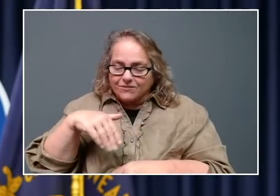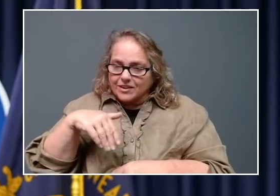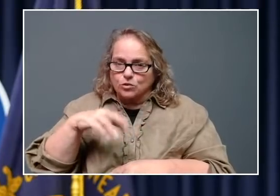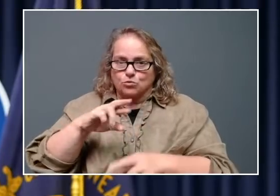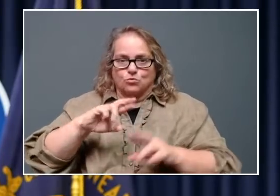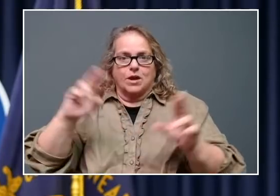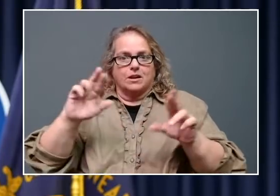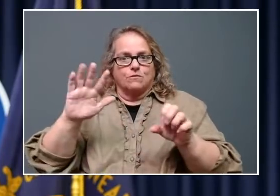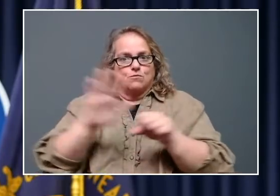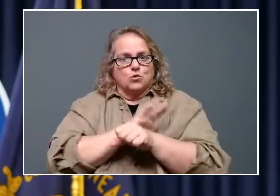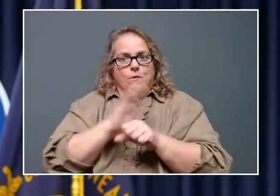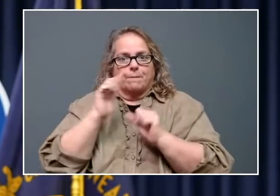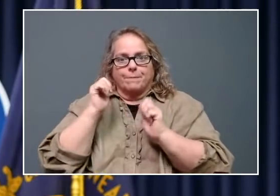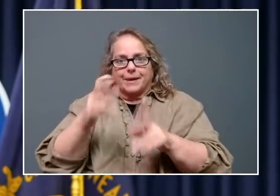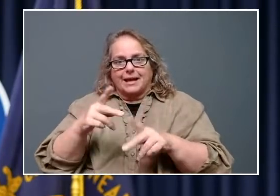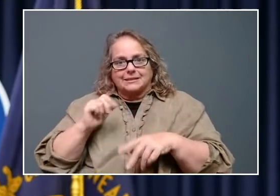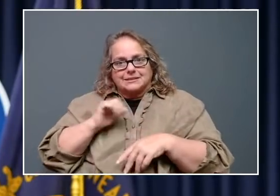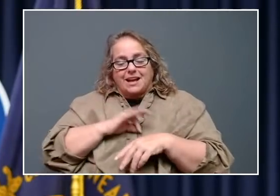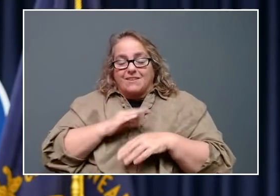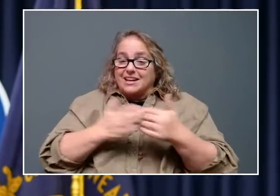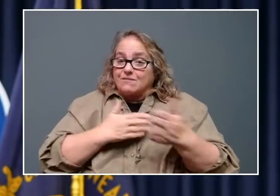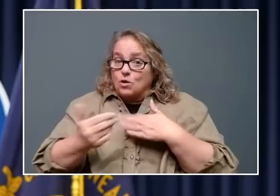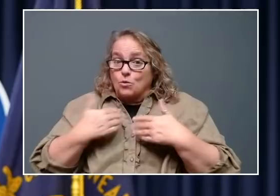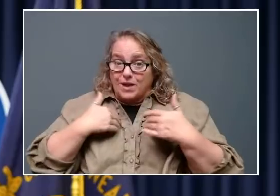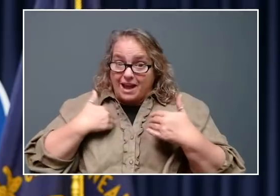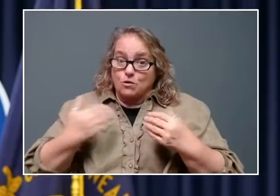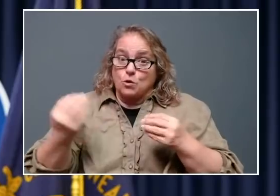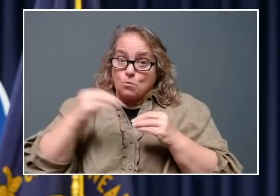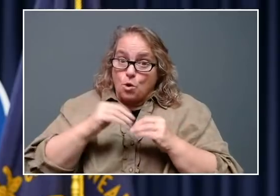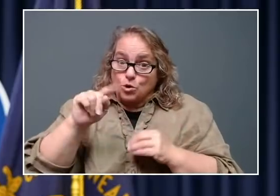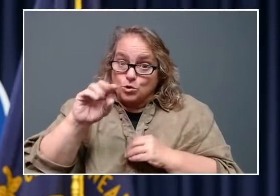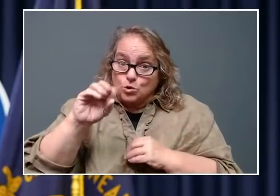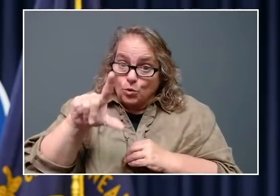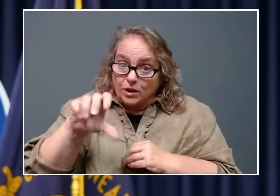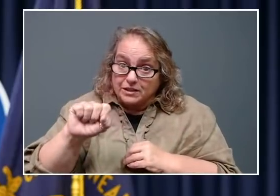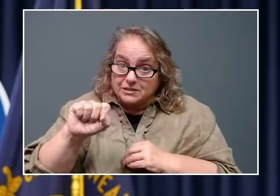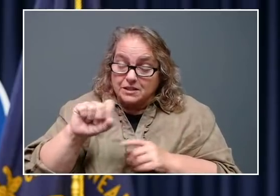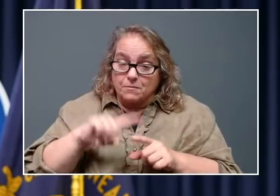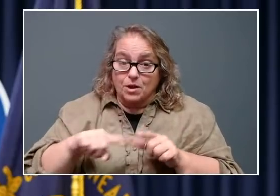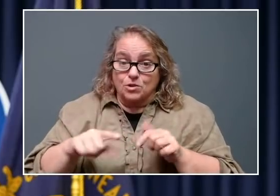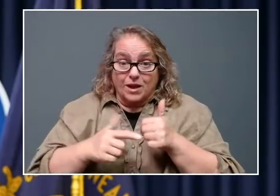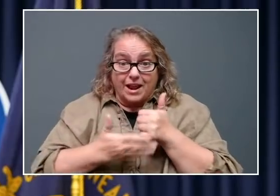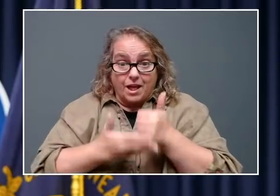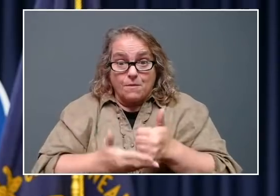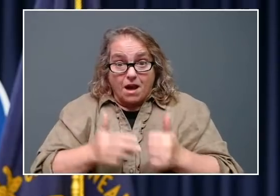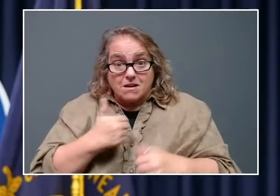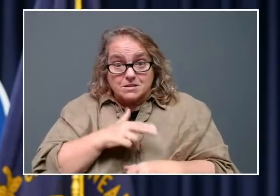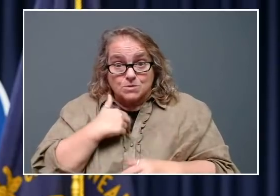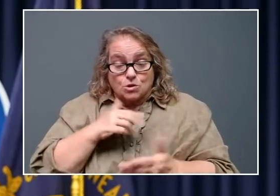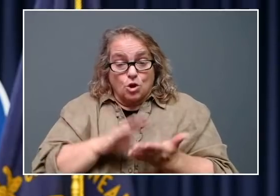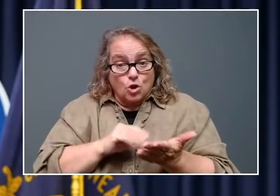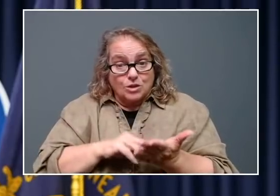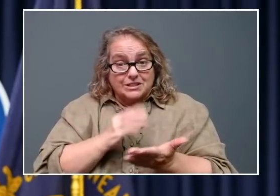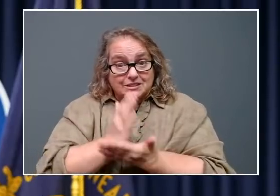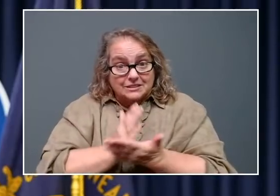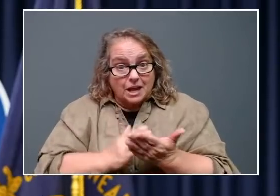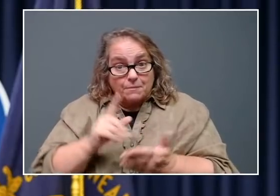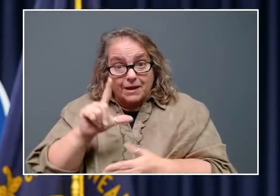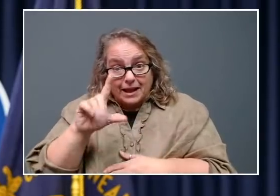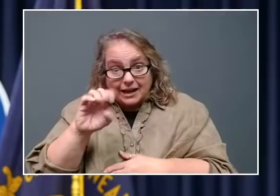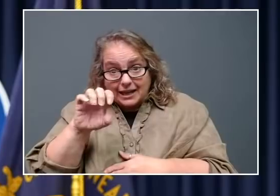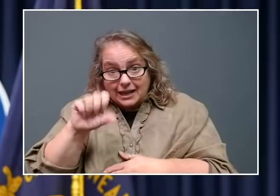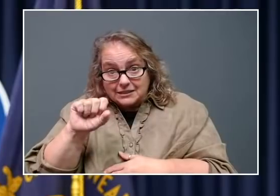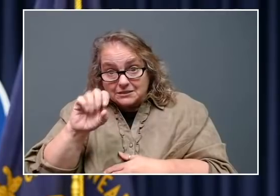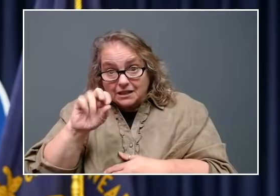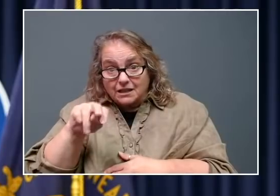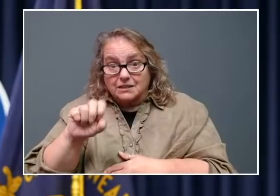we have more tools at our disposal, certainly to help hospitals, having learned some lessons, and in